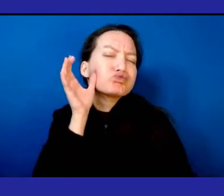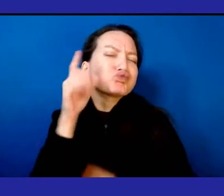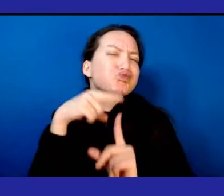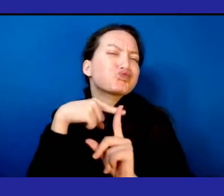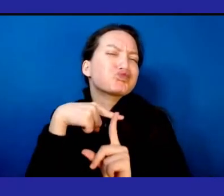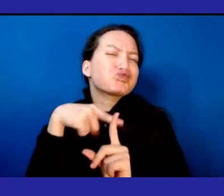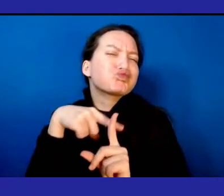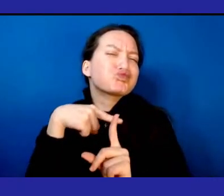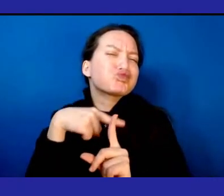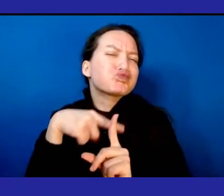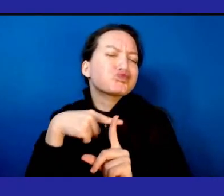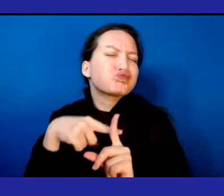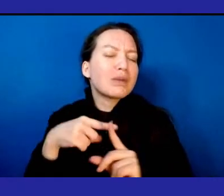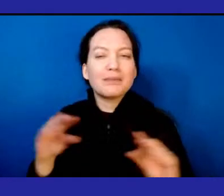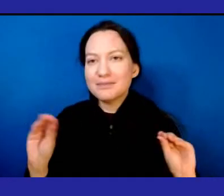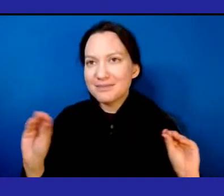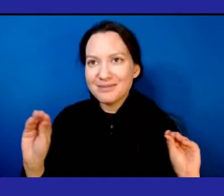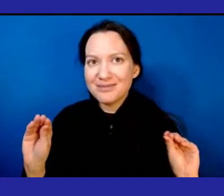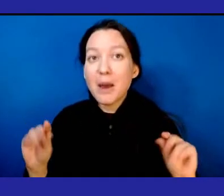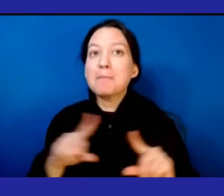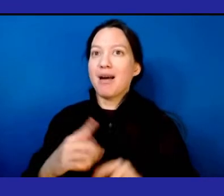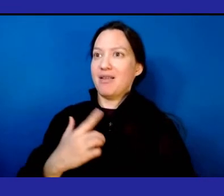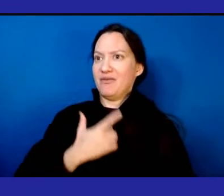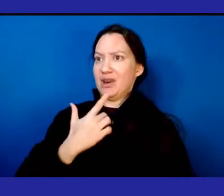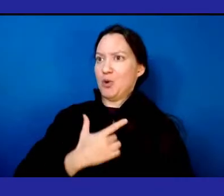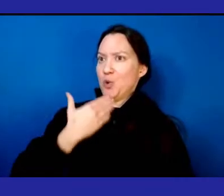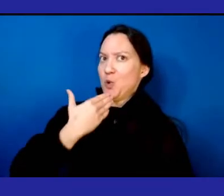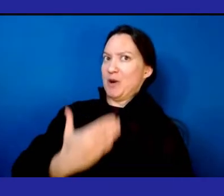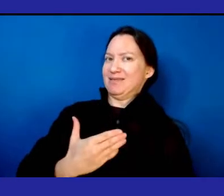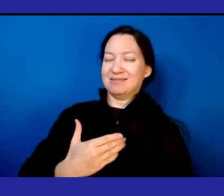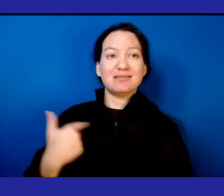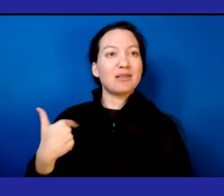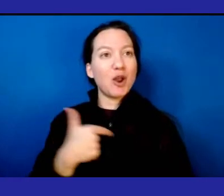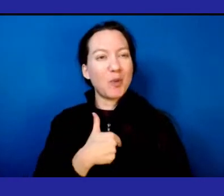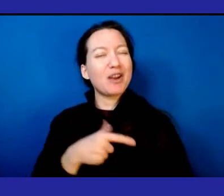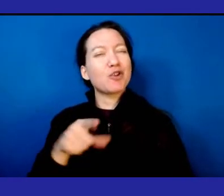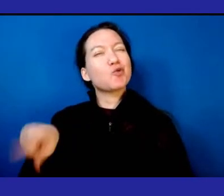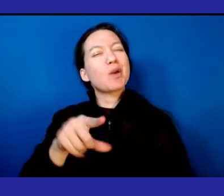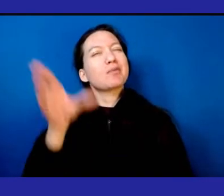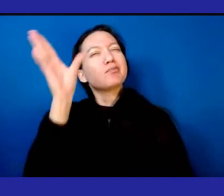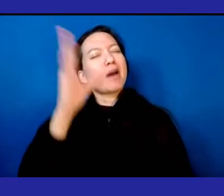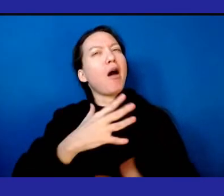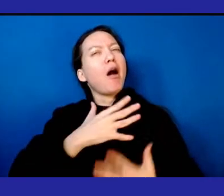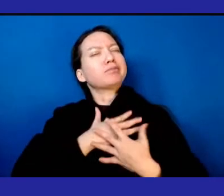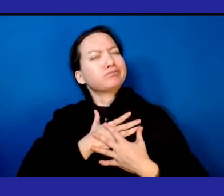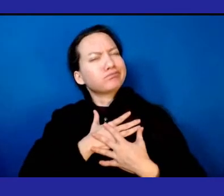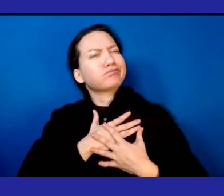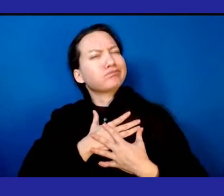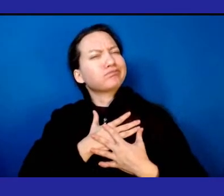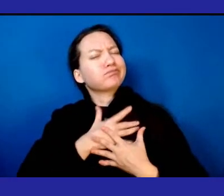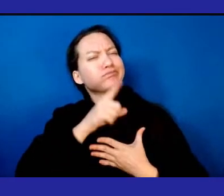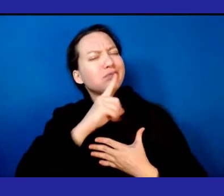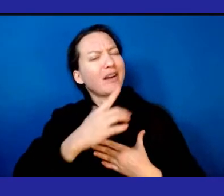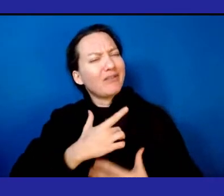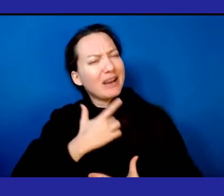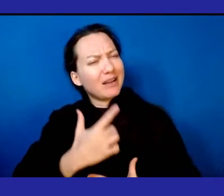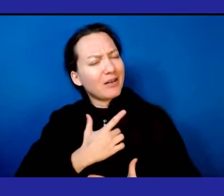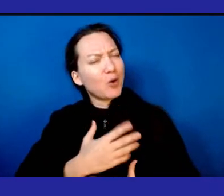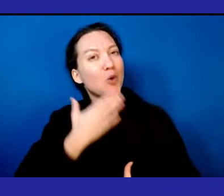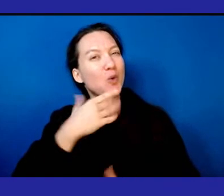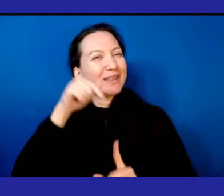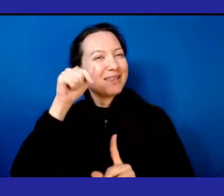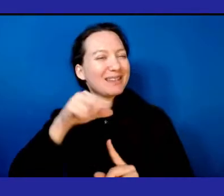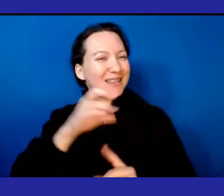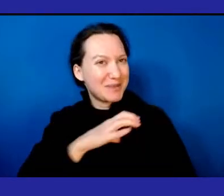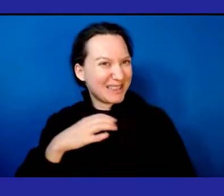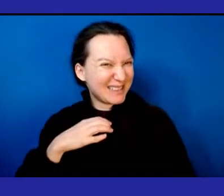things, but to feel the good things. When y'all present, we really feel it. And that's what's good about this